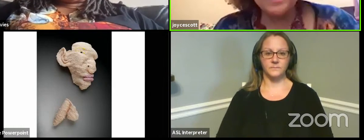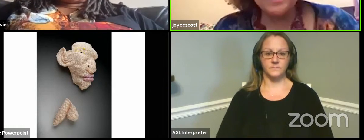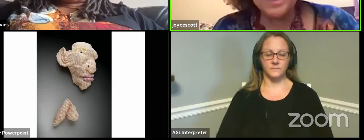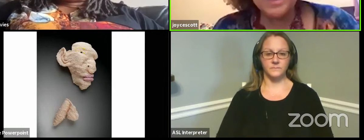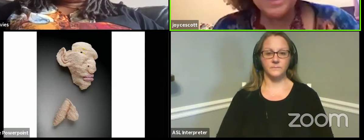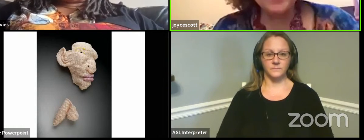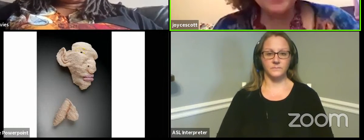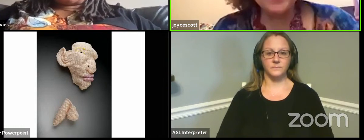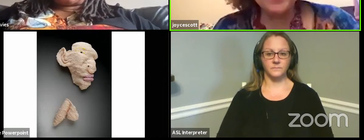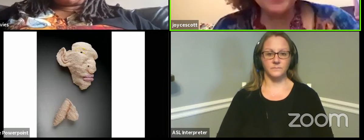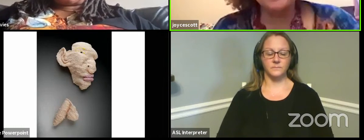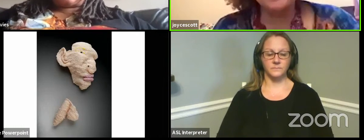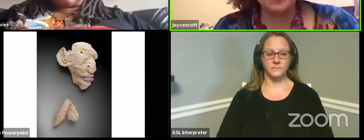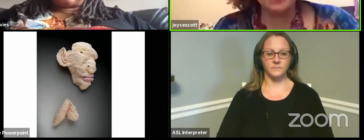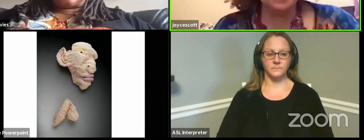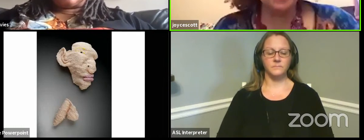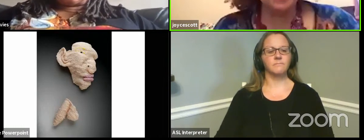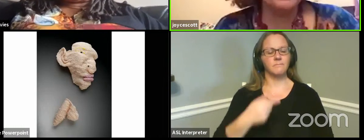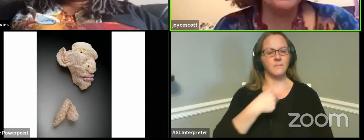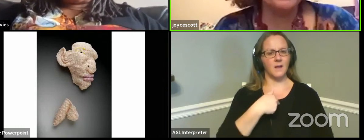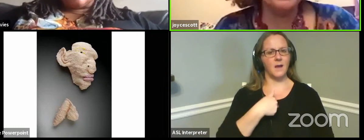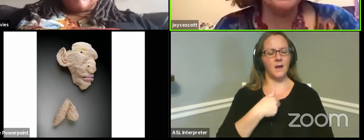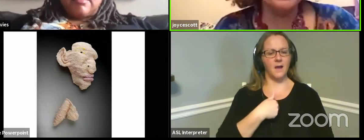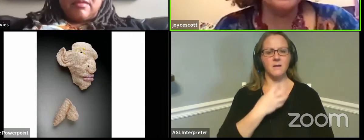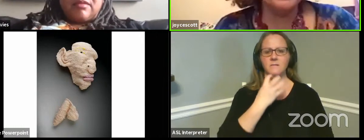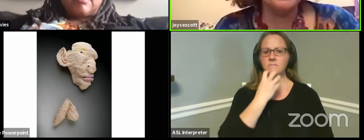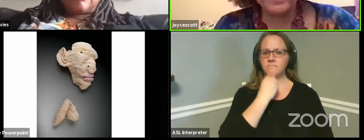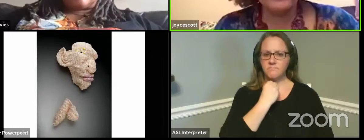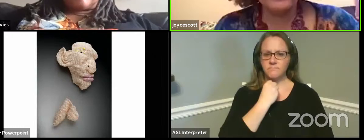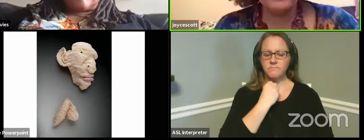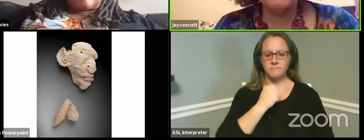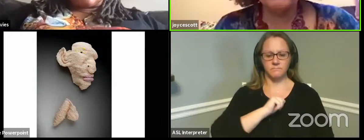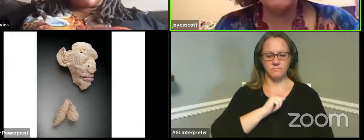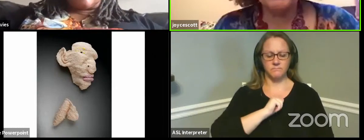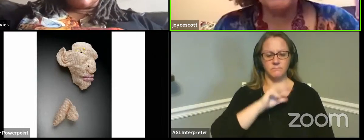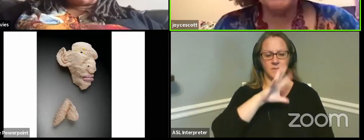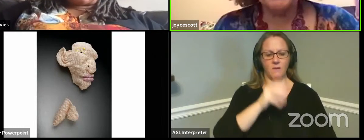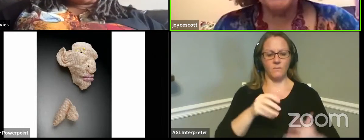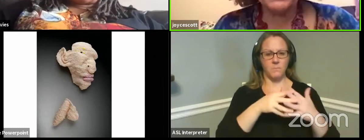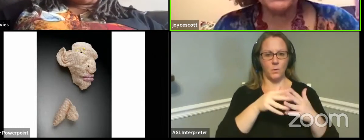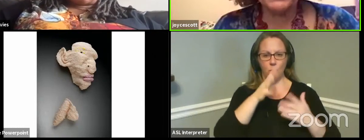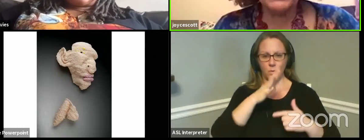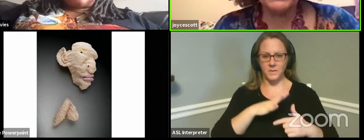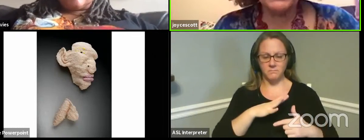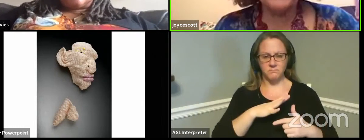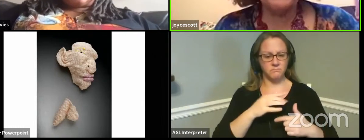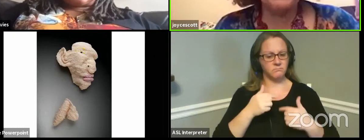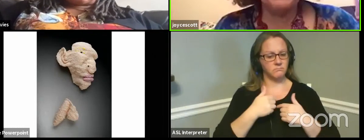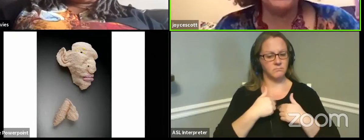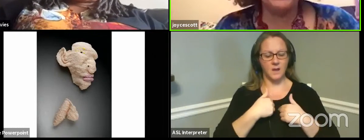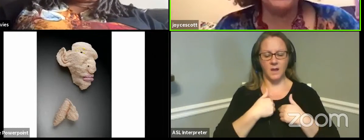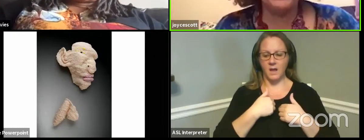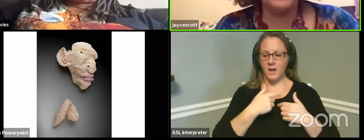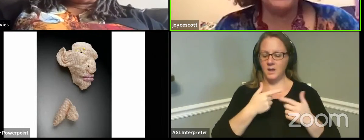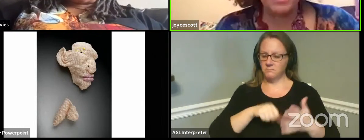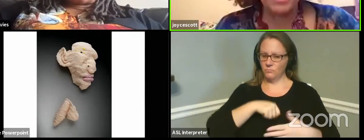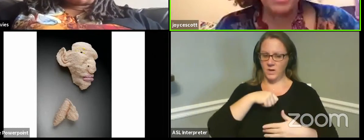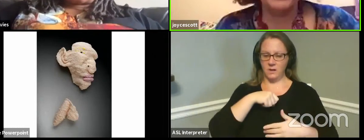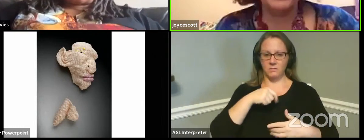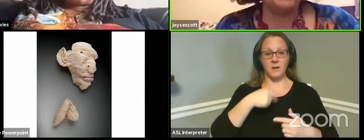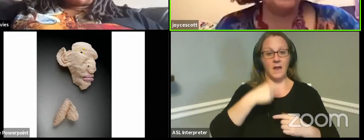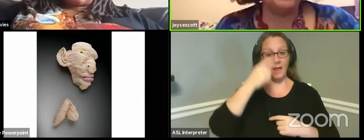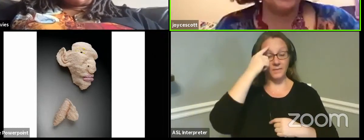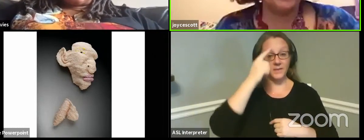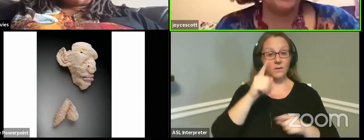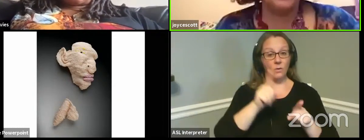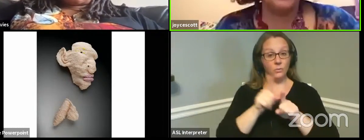I not only revel in the glory of being an African-American woman, I think speaking truth to power is